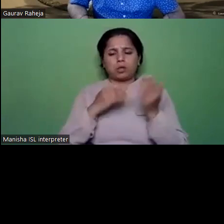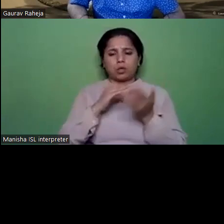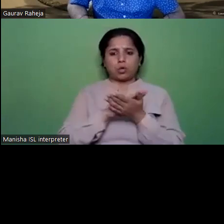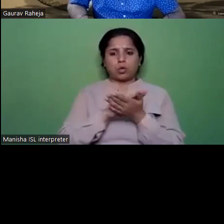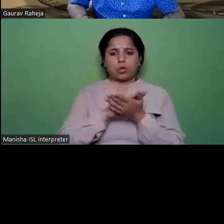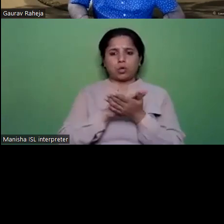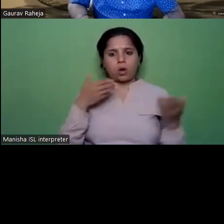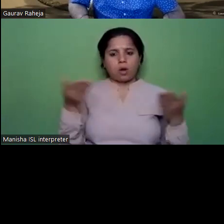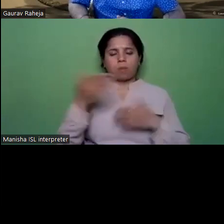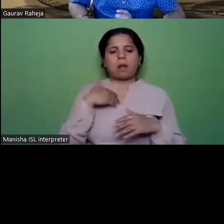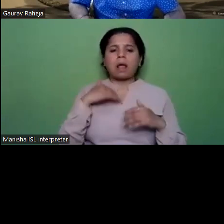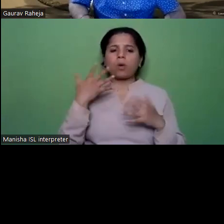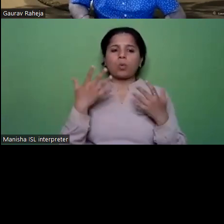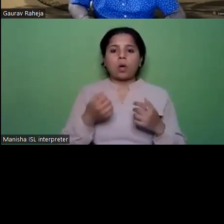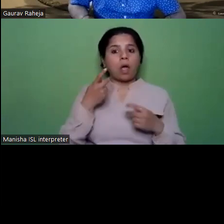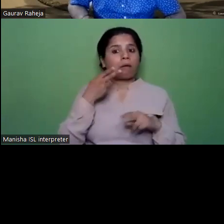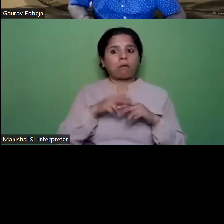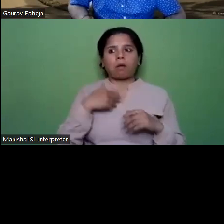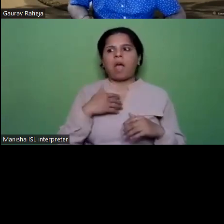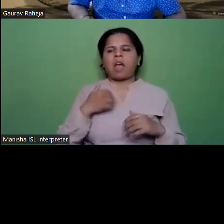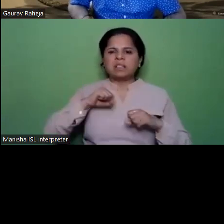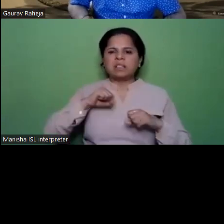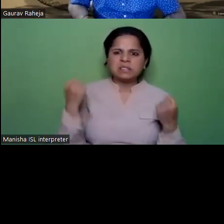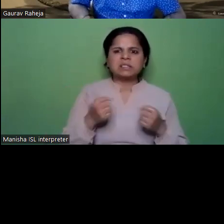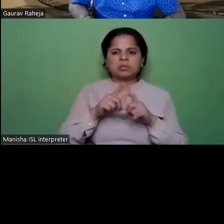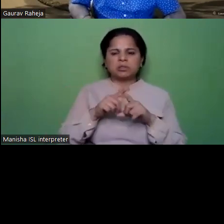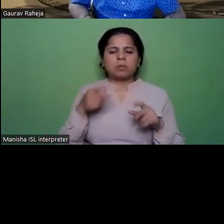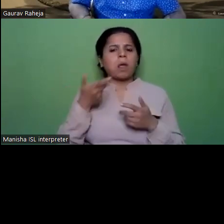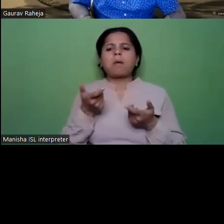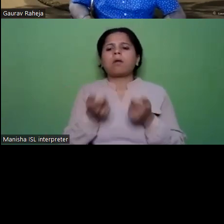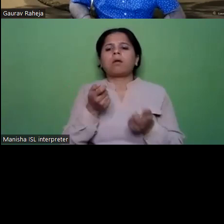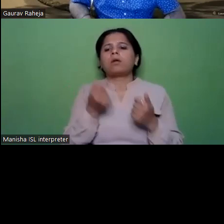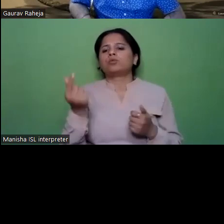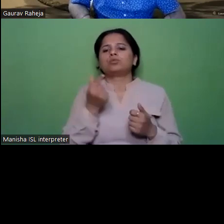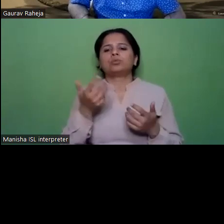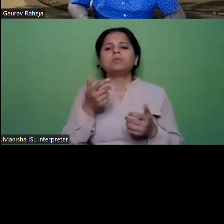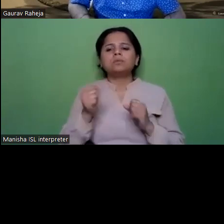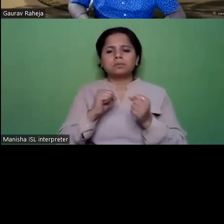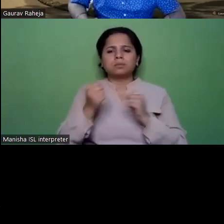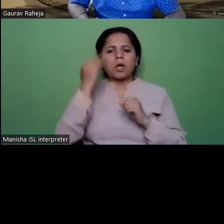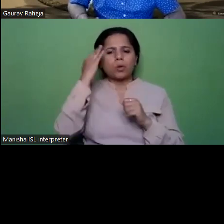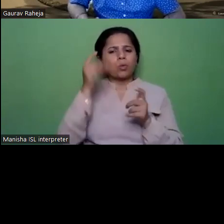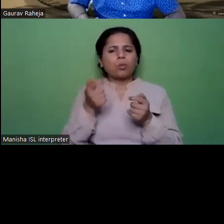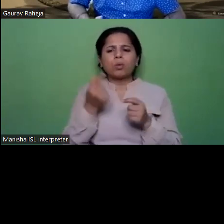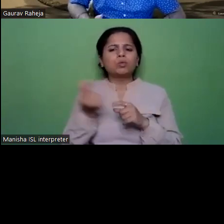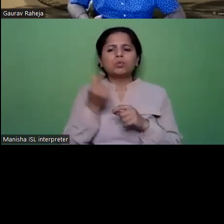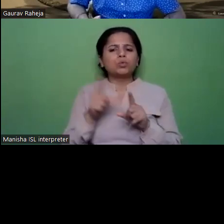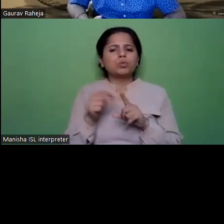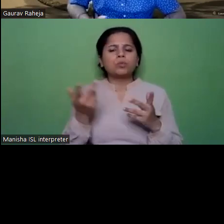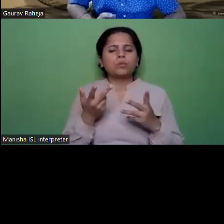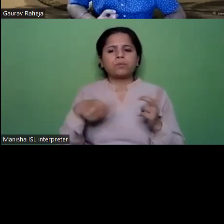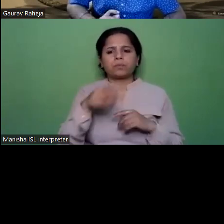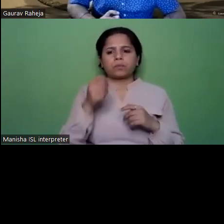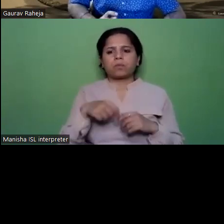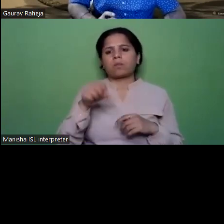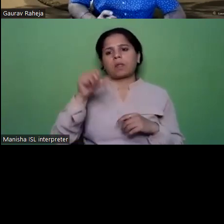low physical effort. Otherwise, we wouldn't have designed remote controls. What does a remote control do? If you have to switch off an